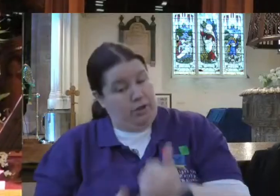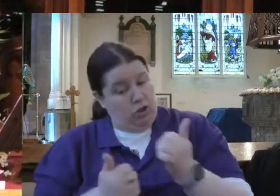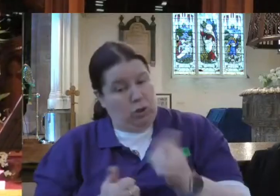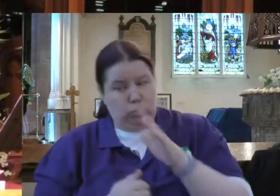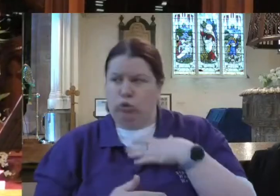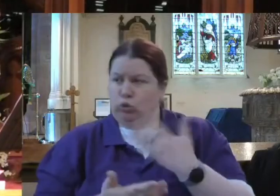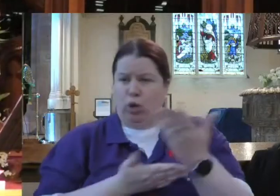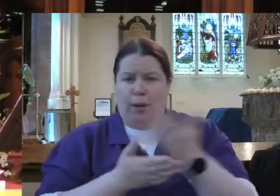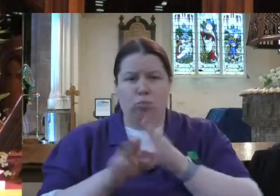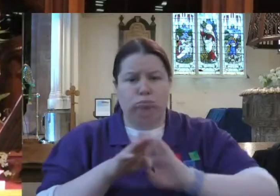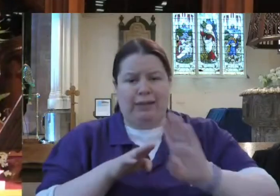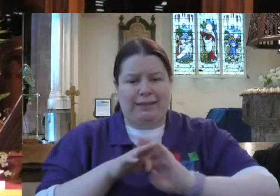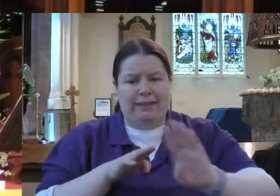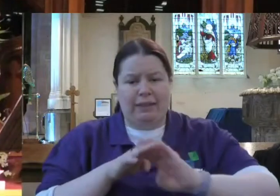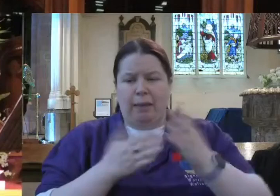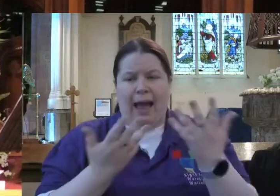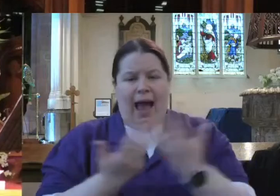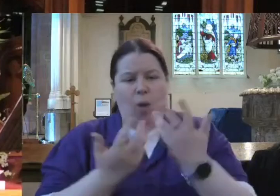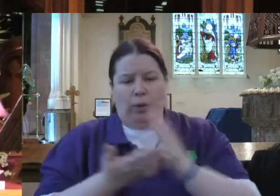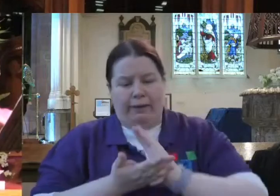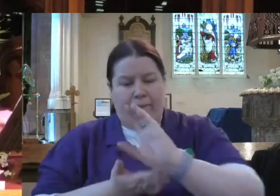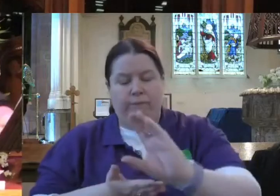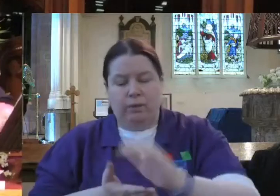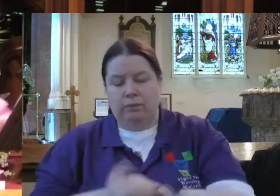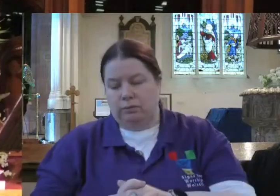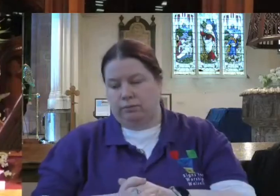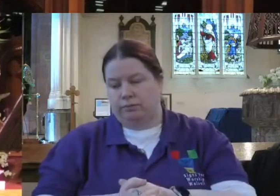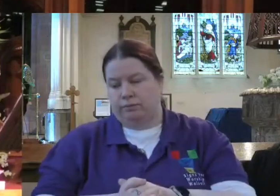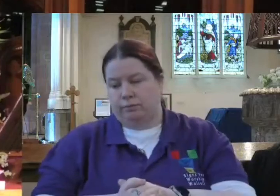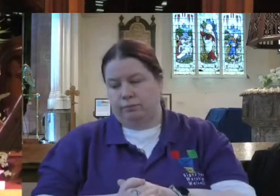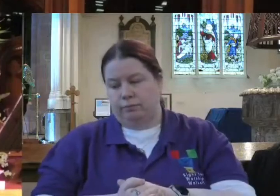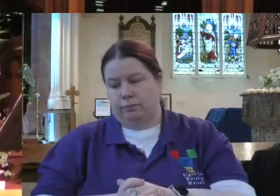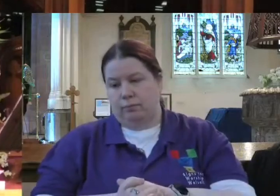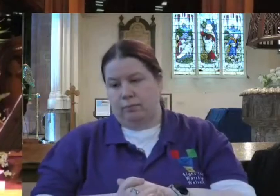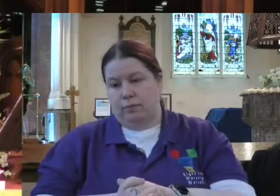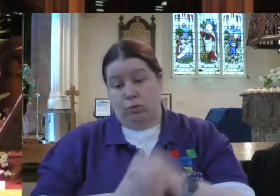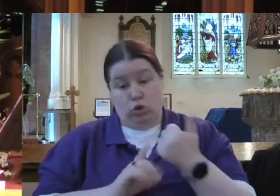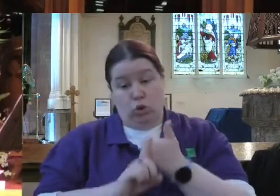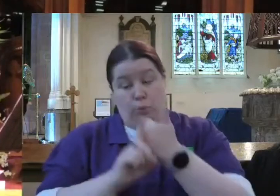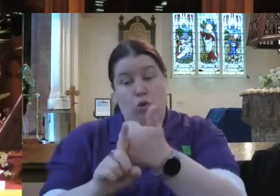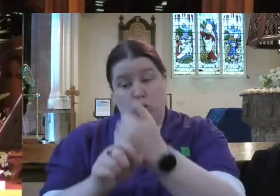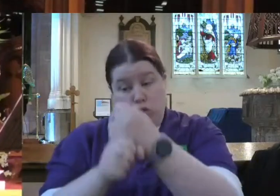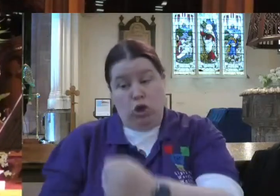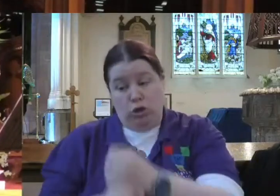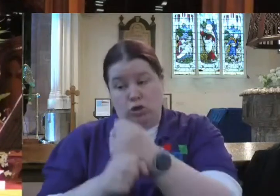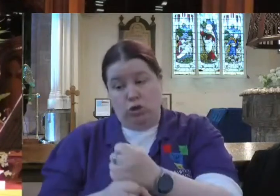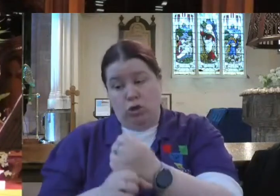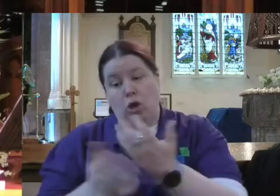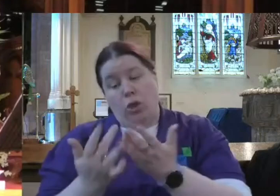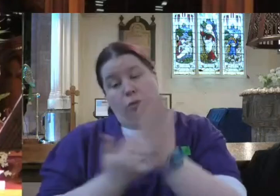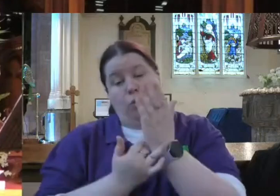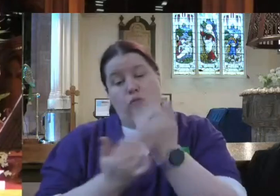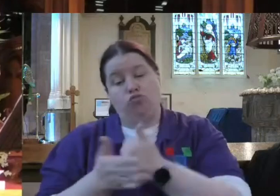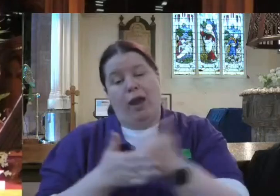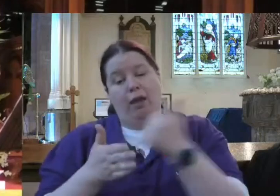talk practically about how we can give. The best way to give to the church, if you want to give to the church, is through standing